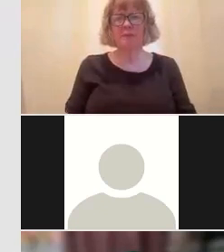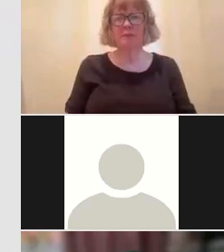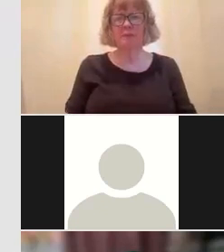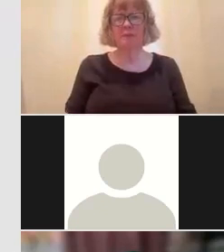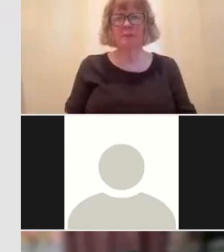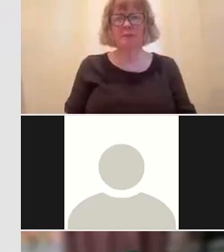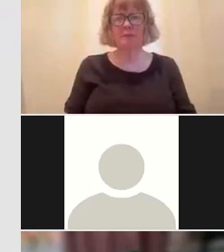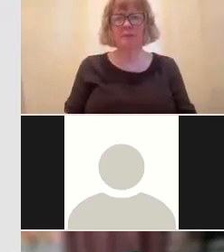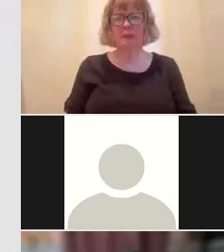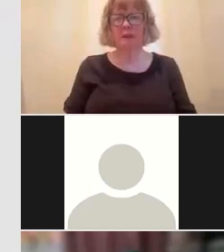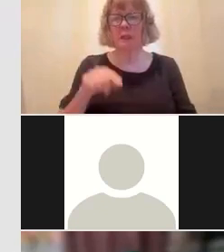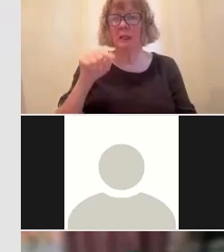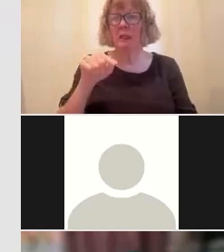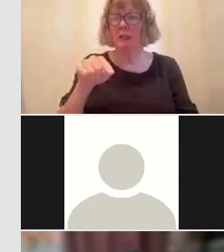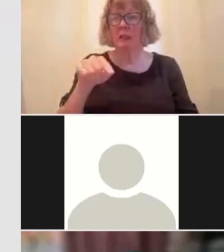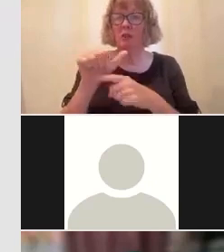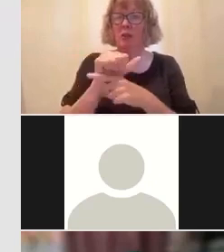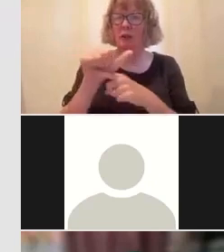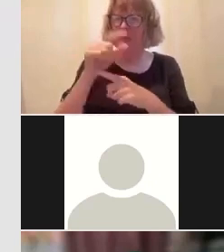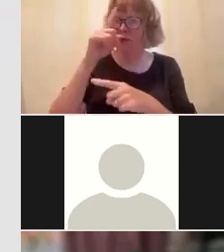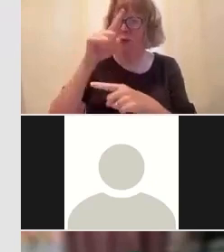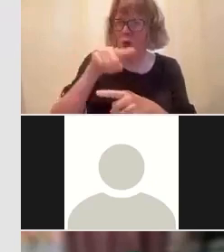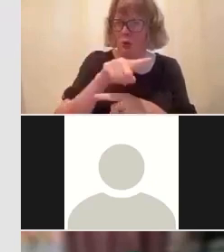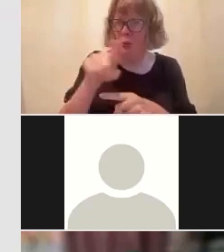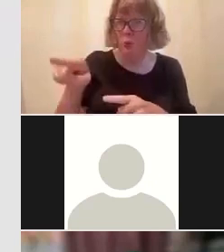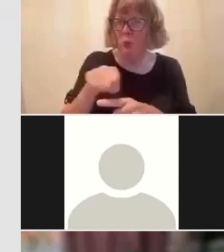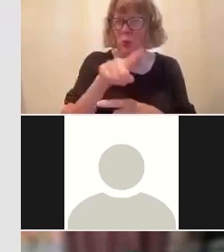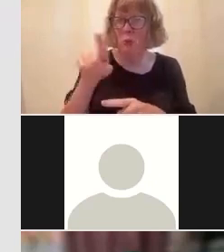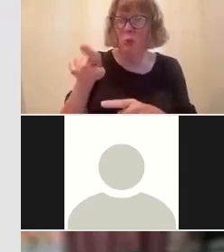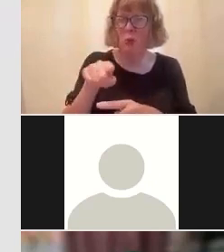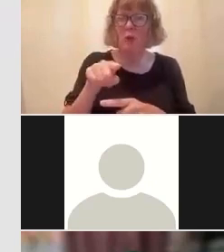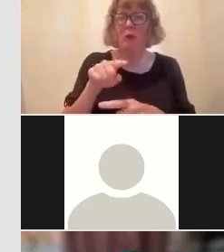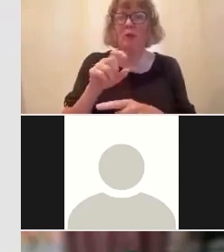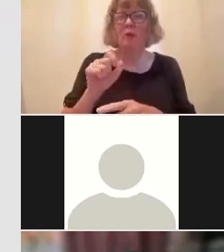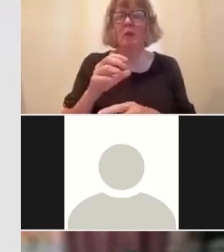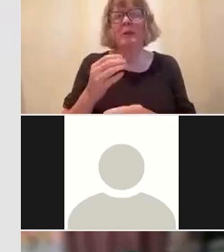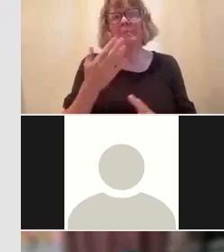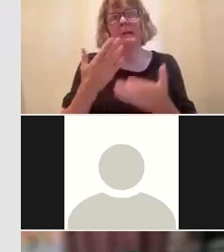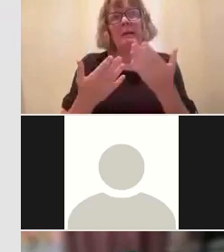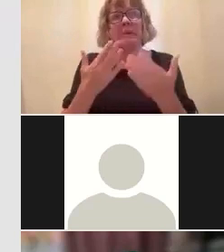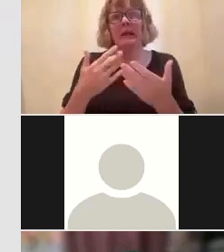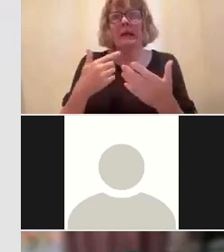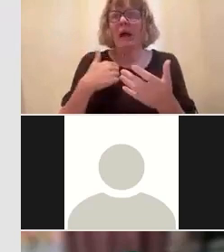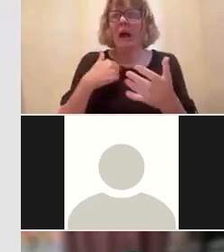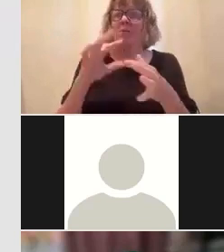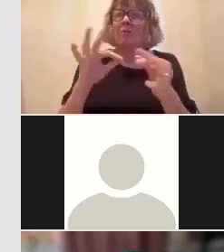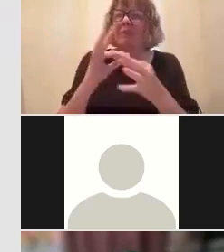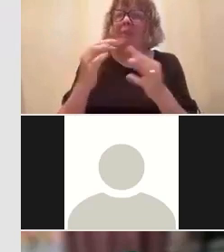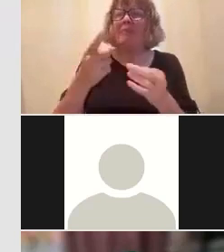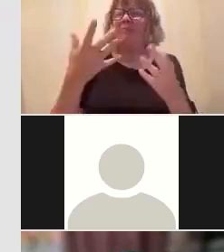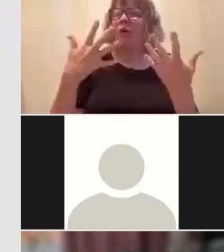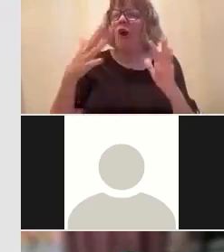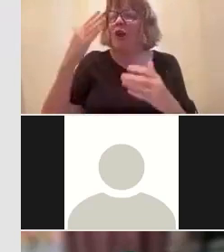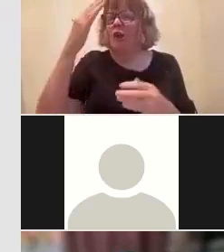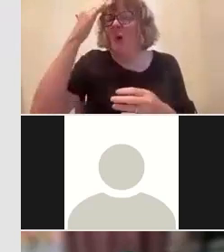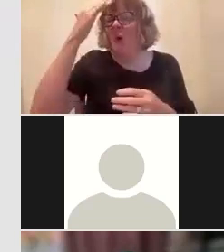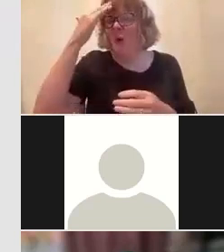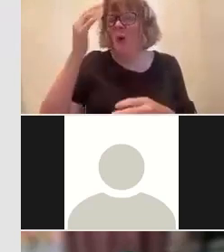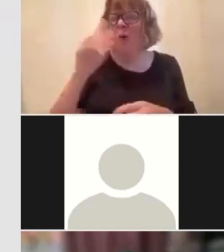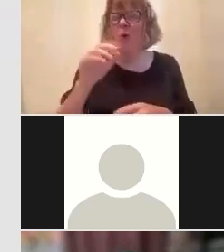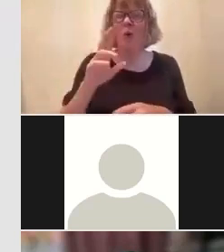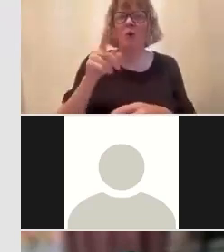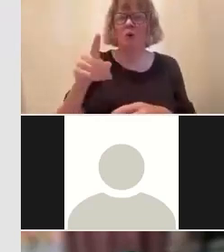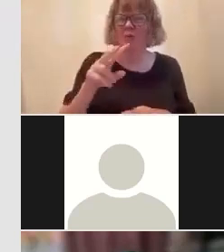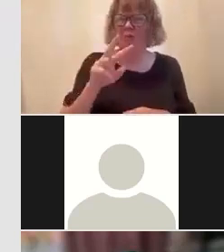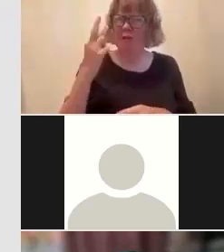This training is for you. So I might be saying things that you're already aware of. And if I'm wrong about something, please